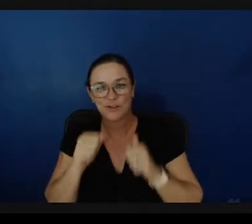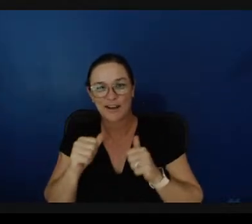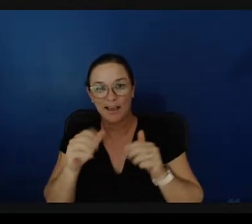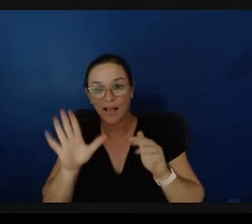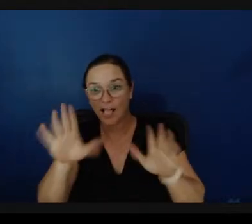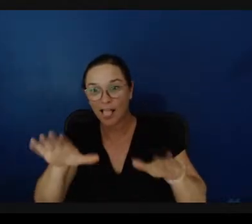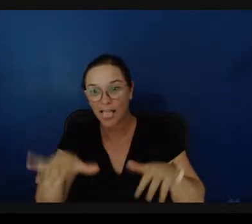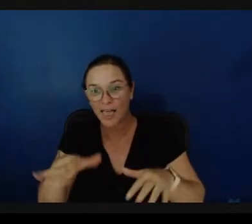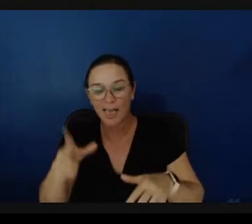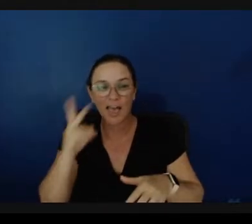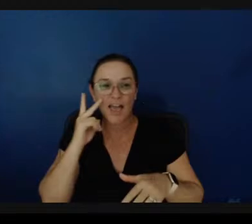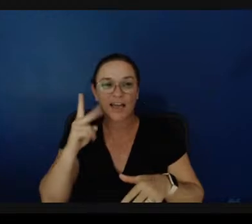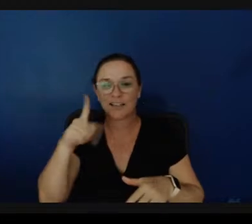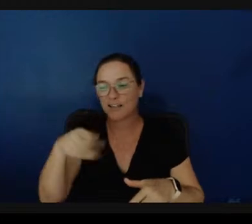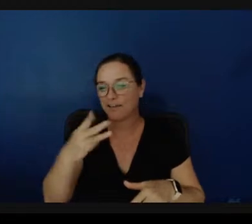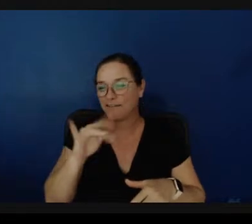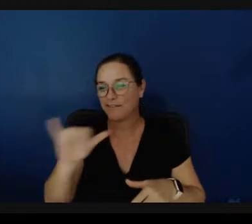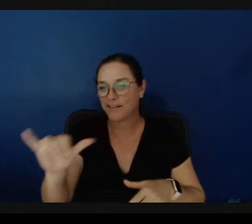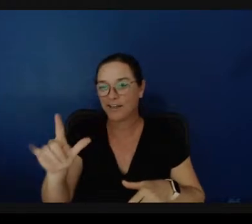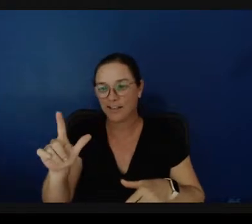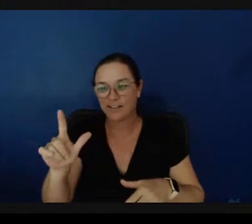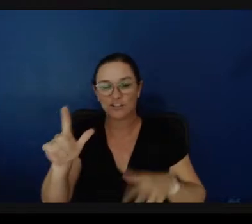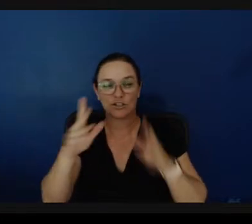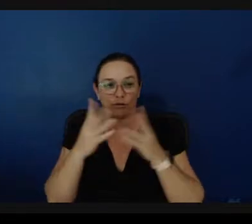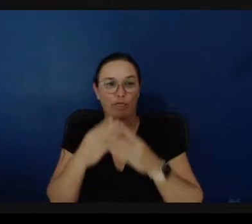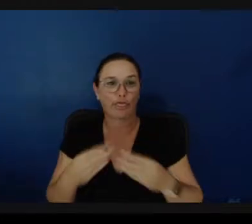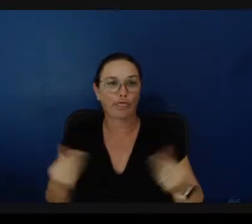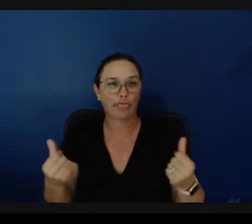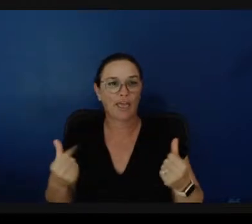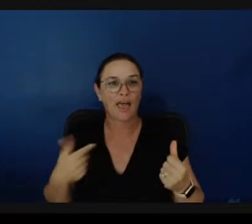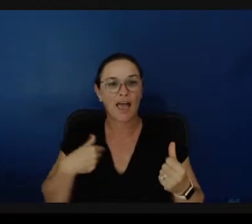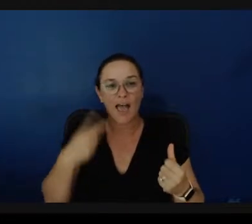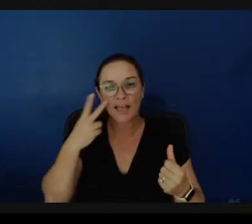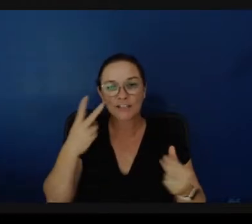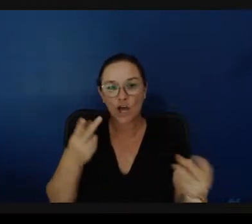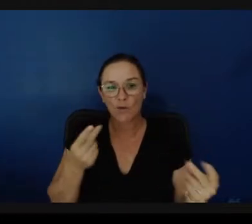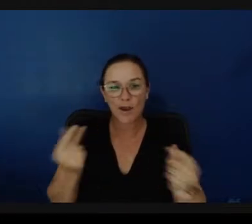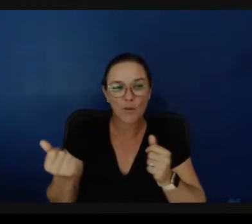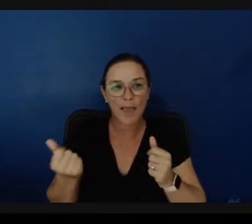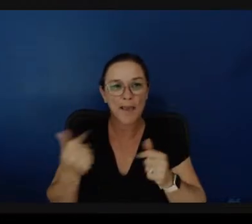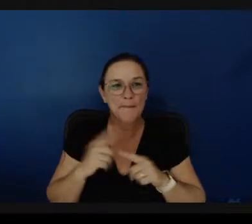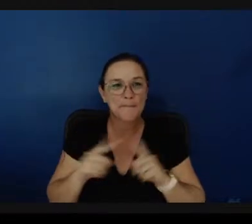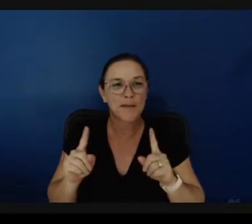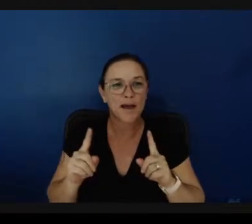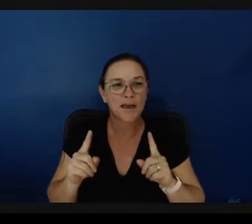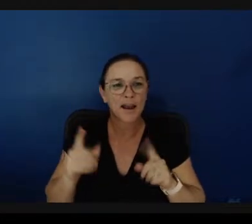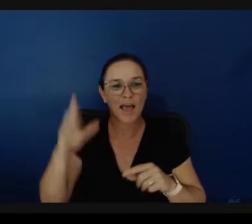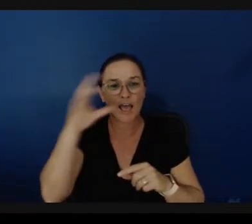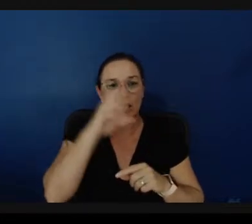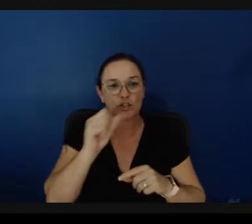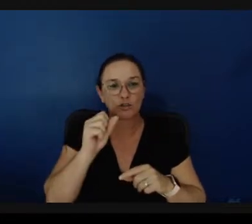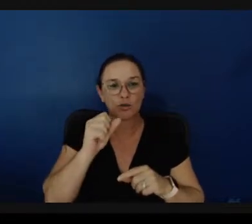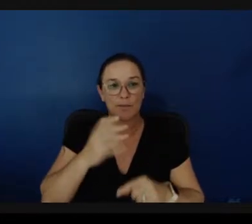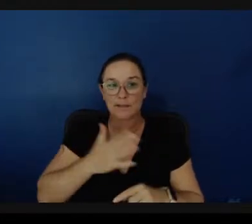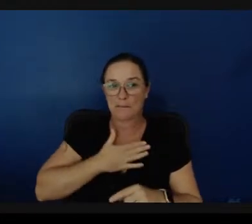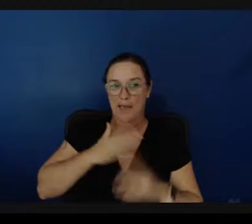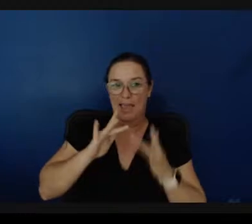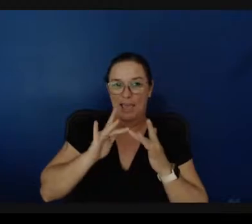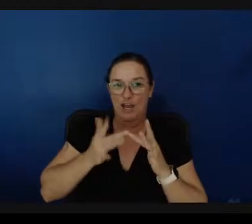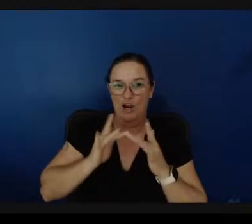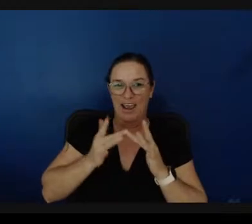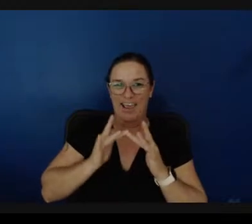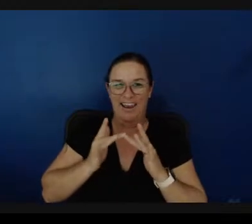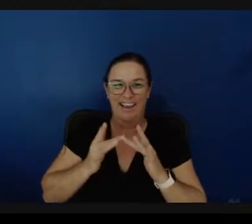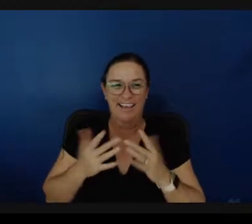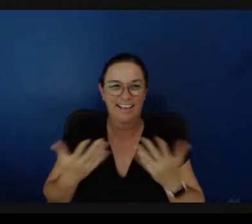just kind of fade off there. Well, the problem is that I saw it immediately, but I always assume nowadays that it's my internet that's. Oh,